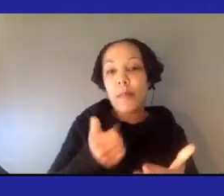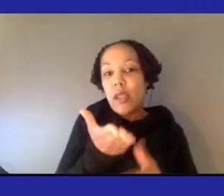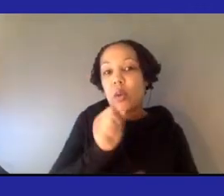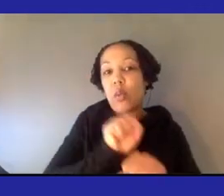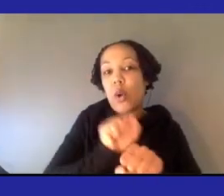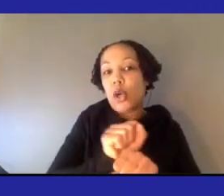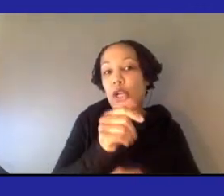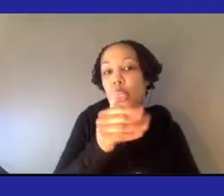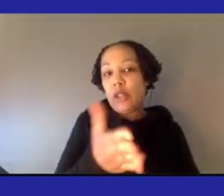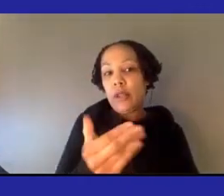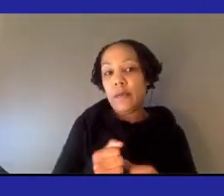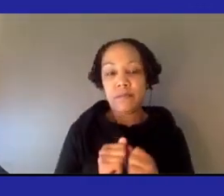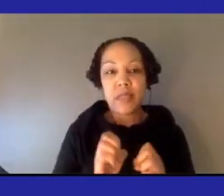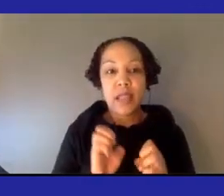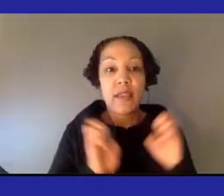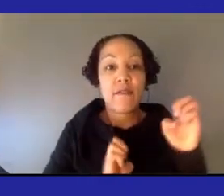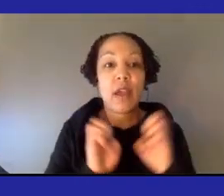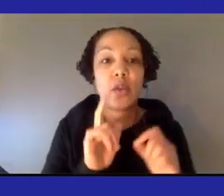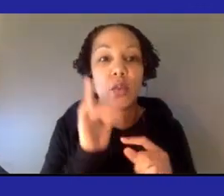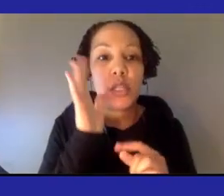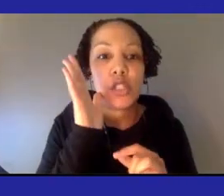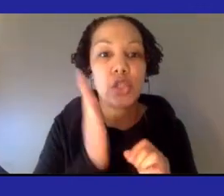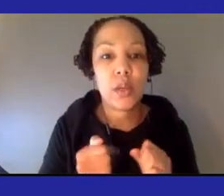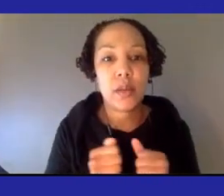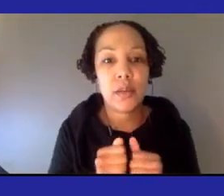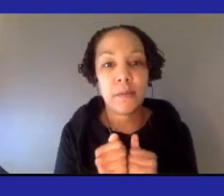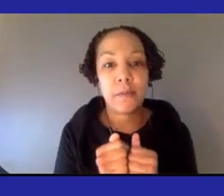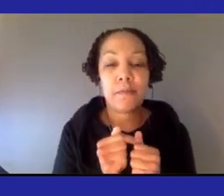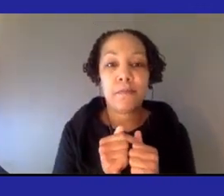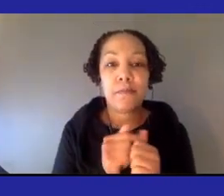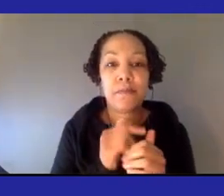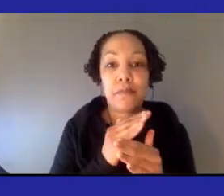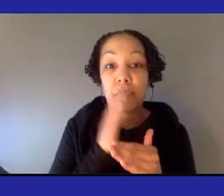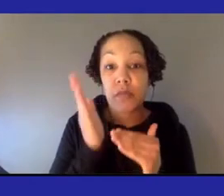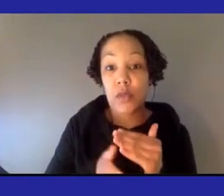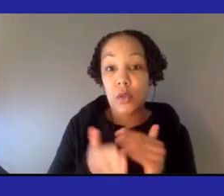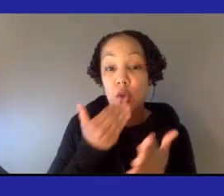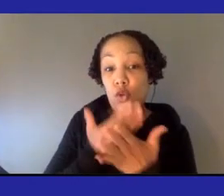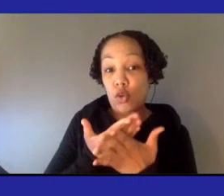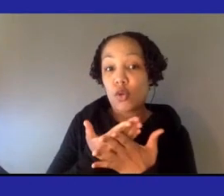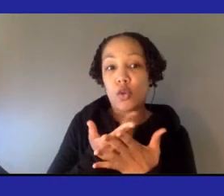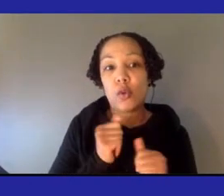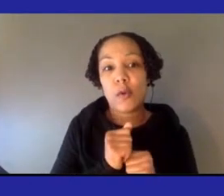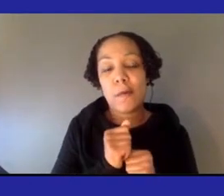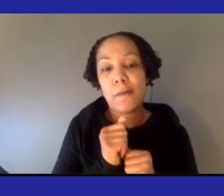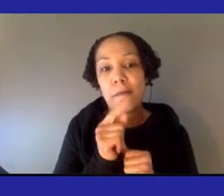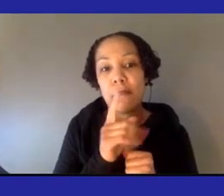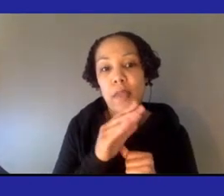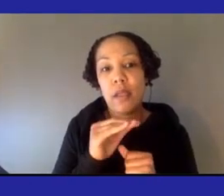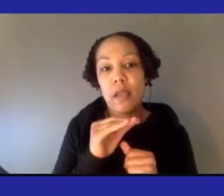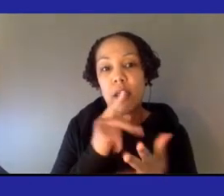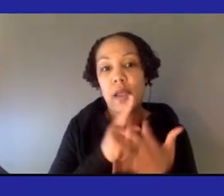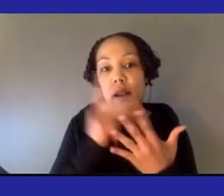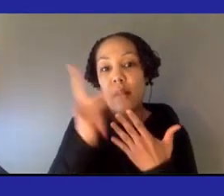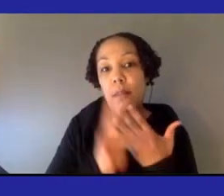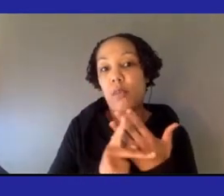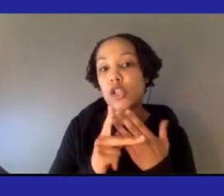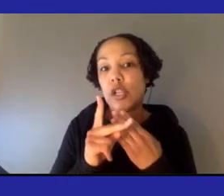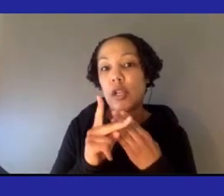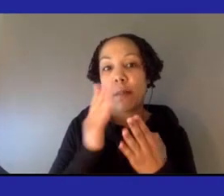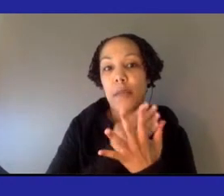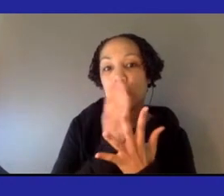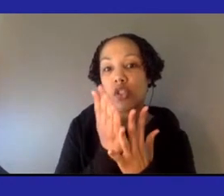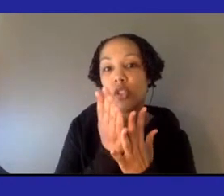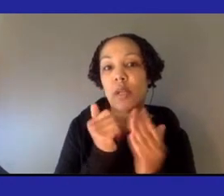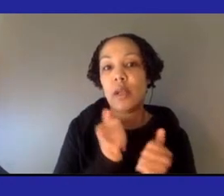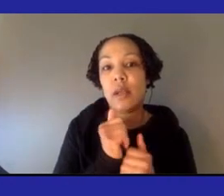evaluation questionnaire resulted in a good, and the project budget is